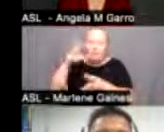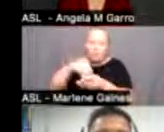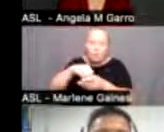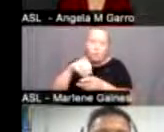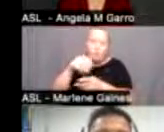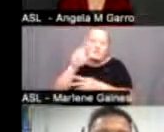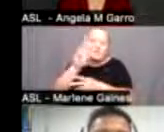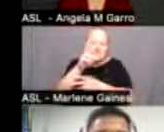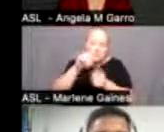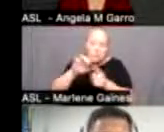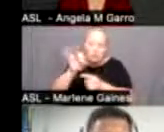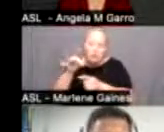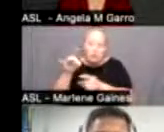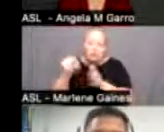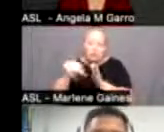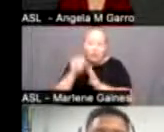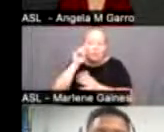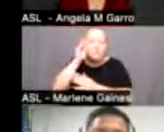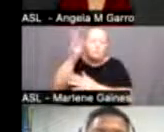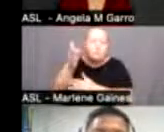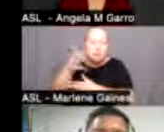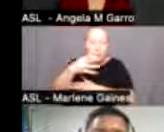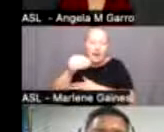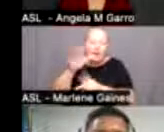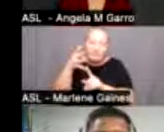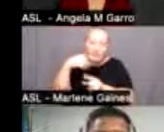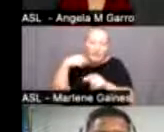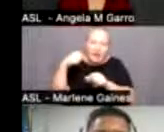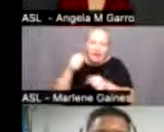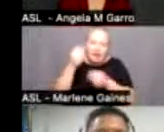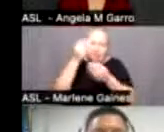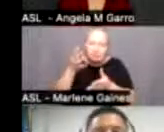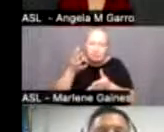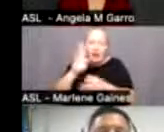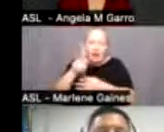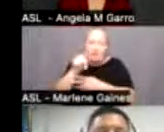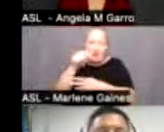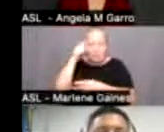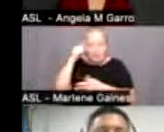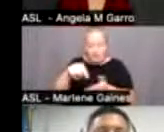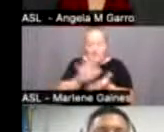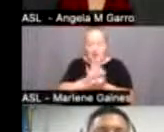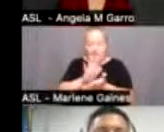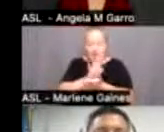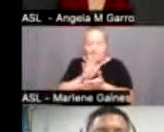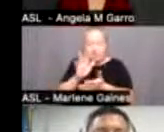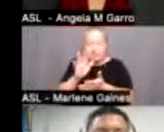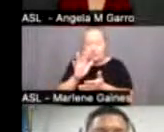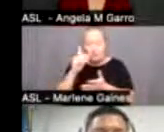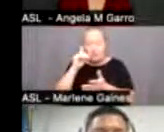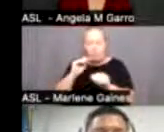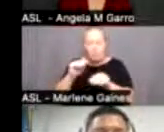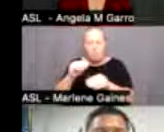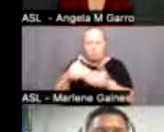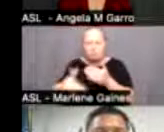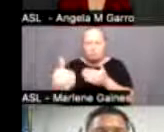years, with a 5th edition that I can mention and update in this document as we move forward,